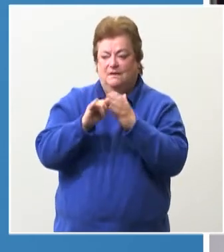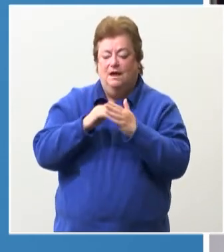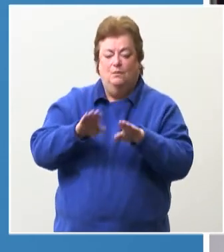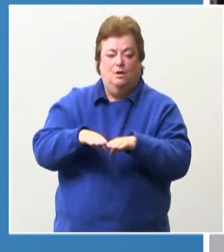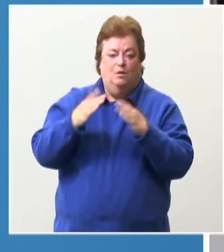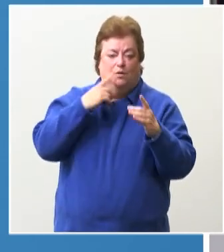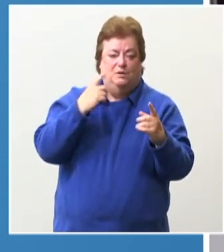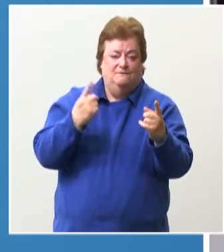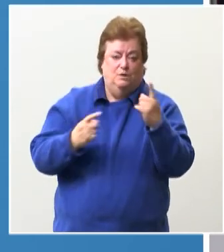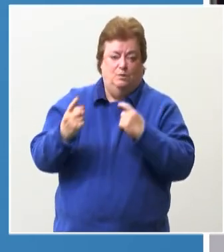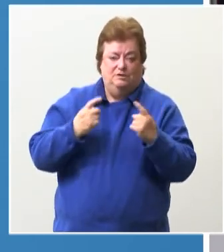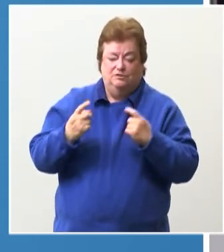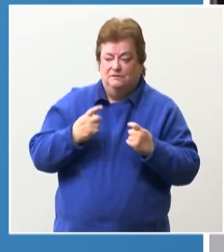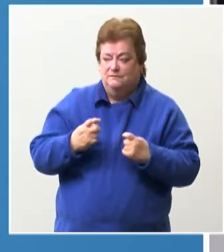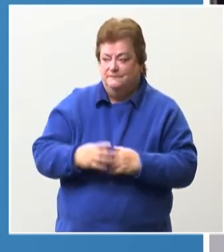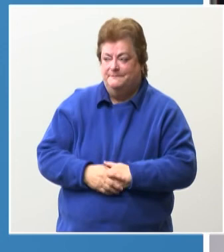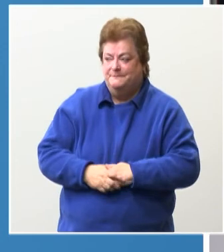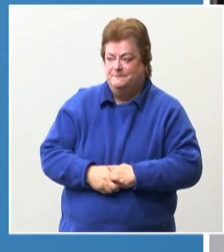questions.